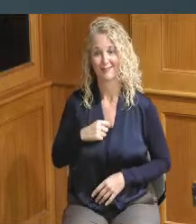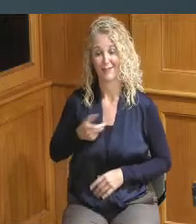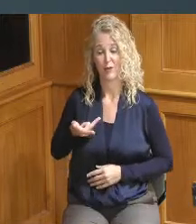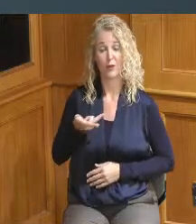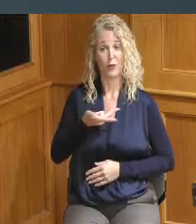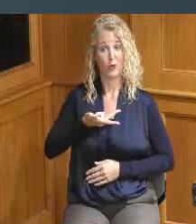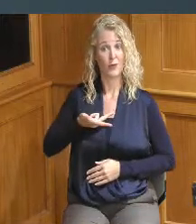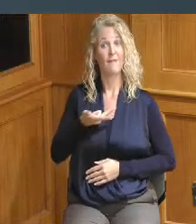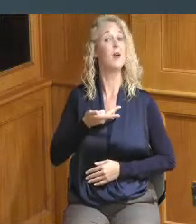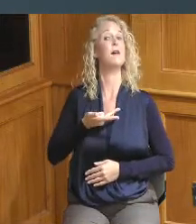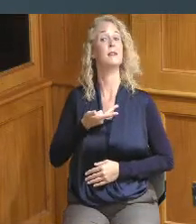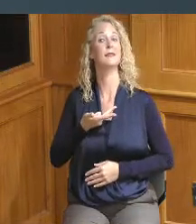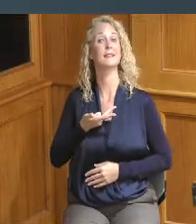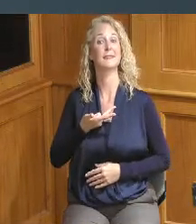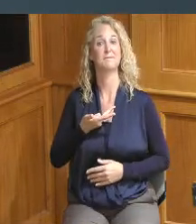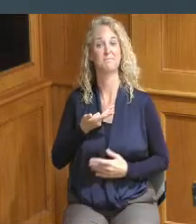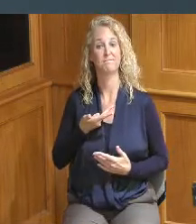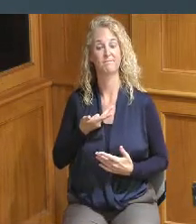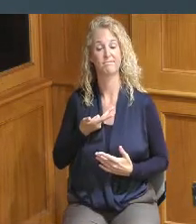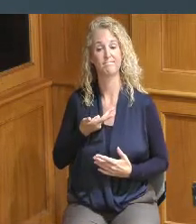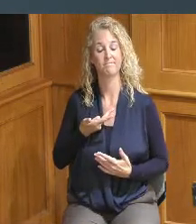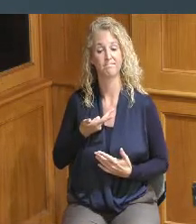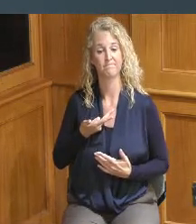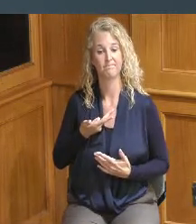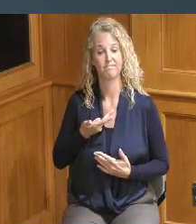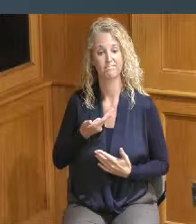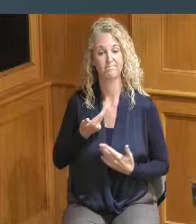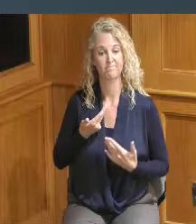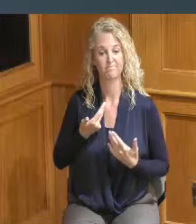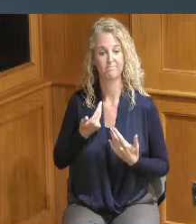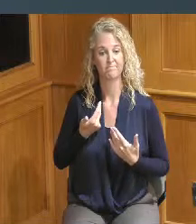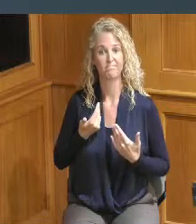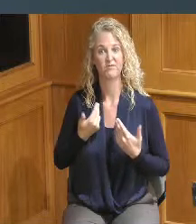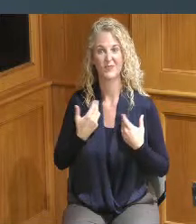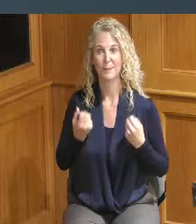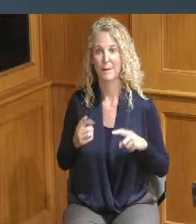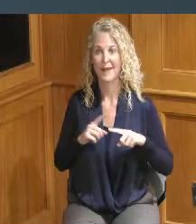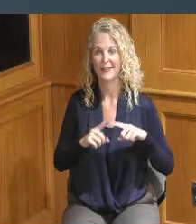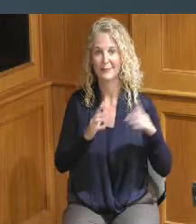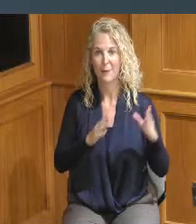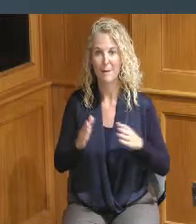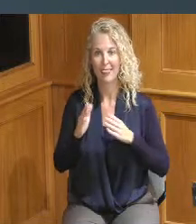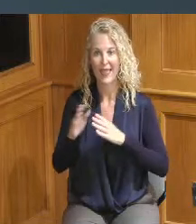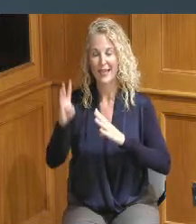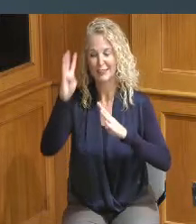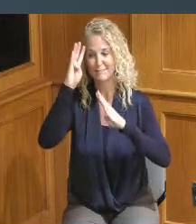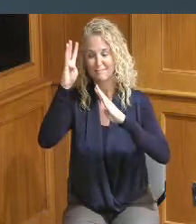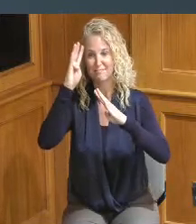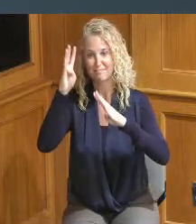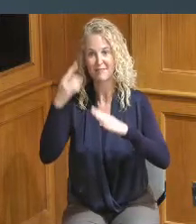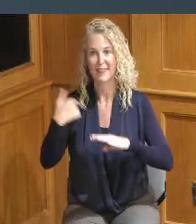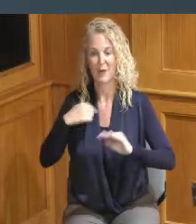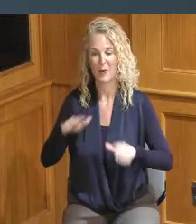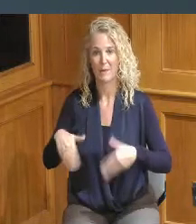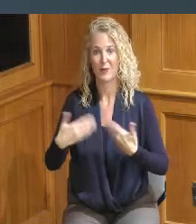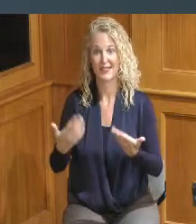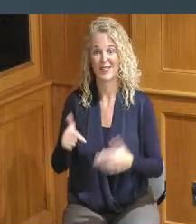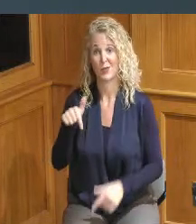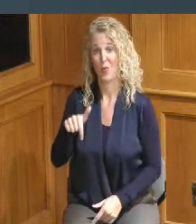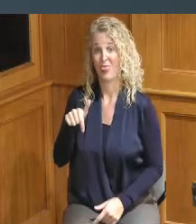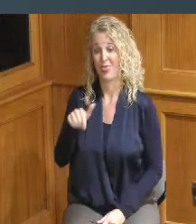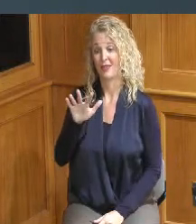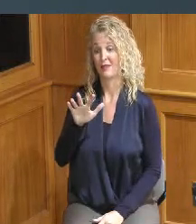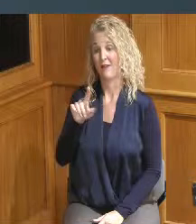have innovative initiatives that we have put forward. And I'm very proud to have put